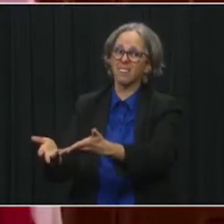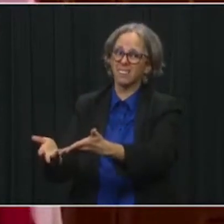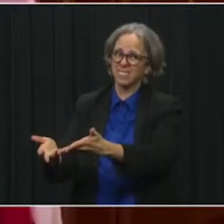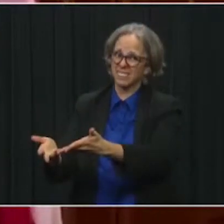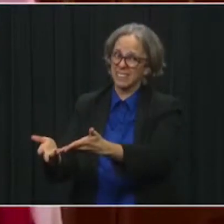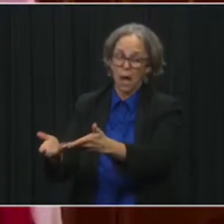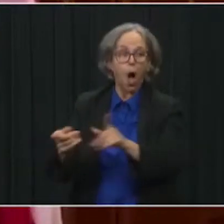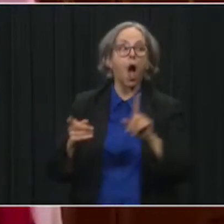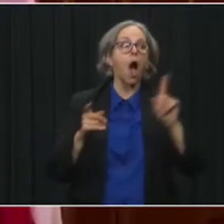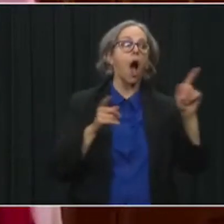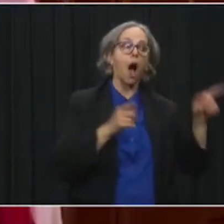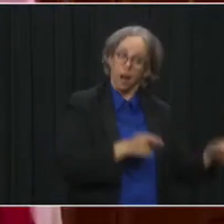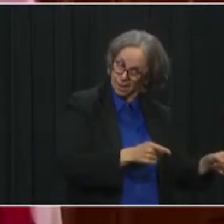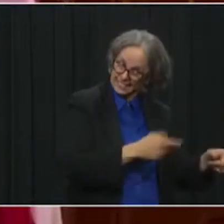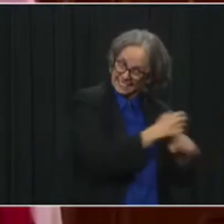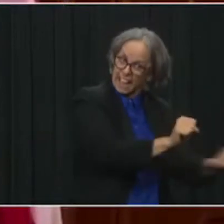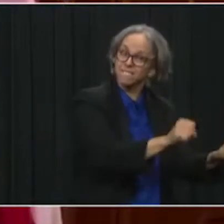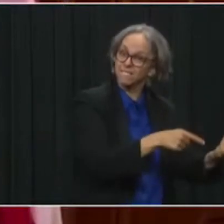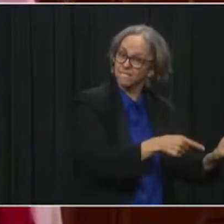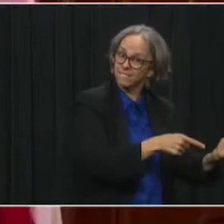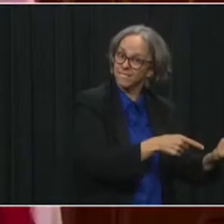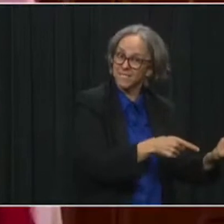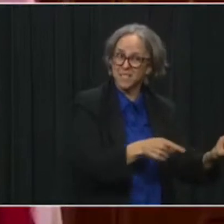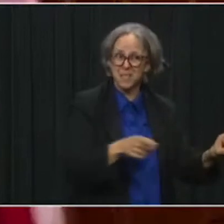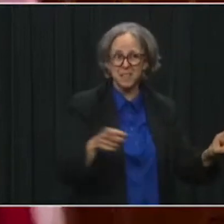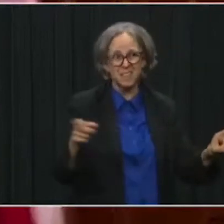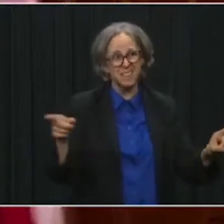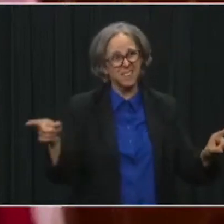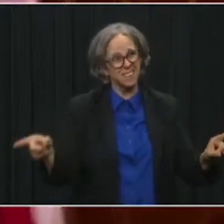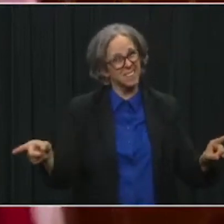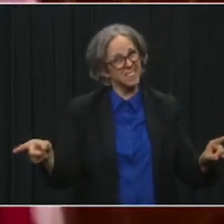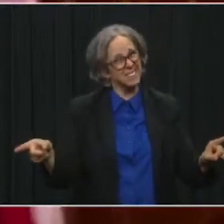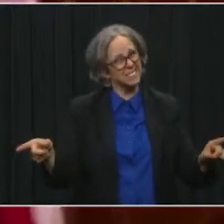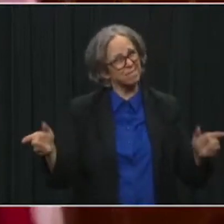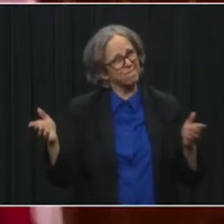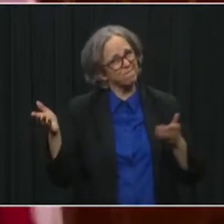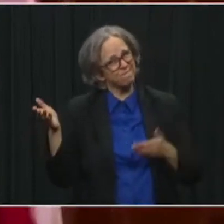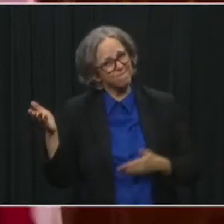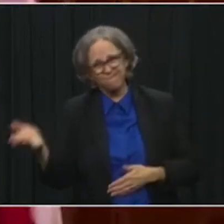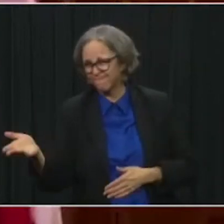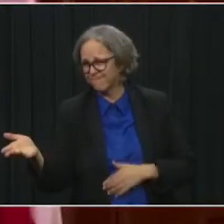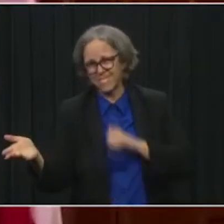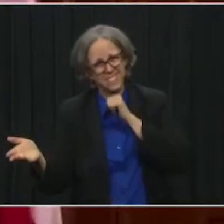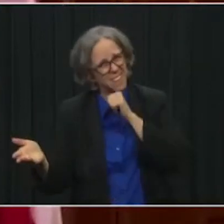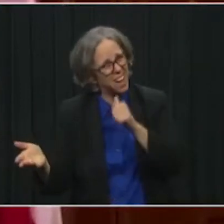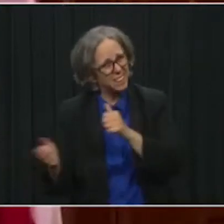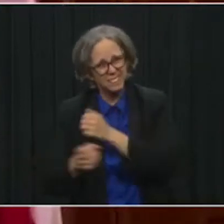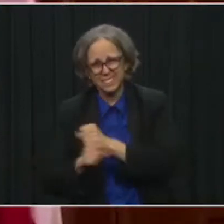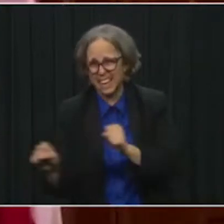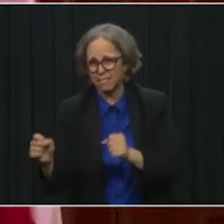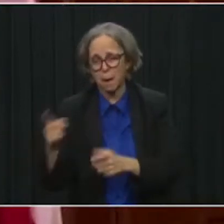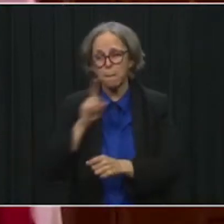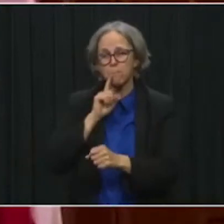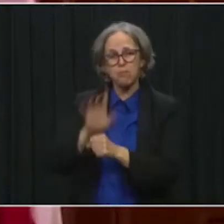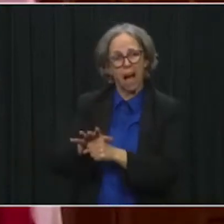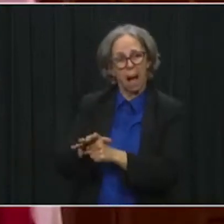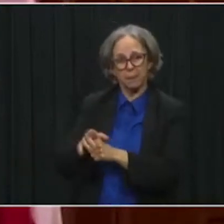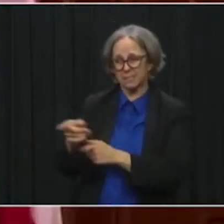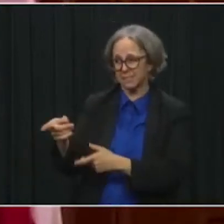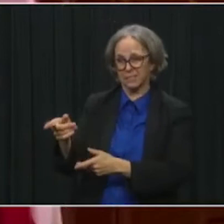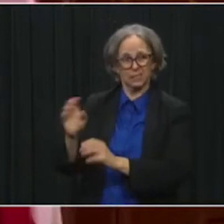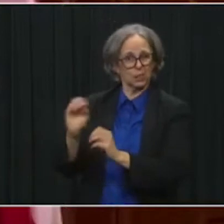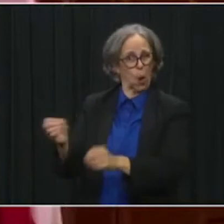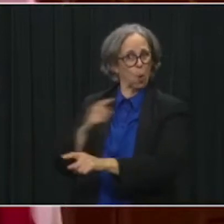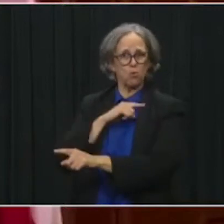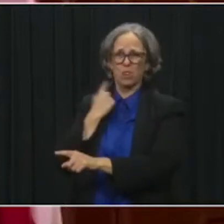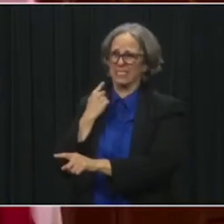they're not going to end up in the hospital. Another group of people, we cannot say that. And so individual